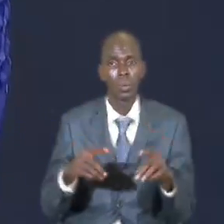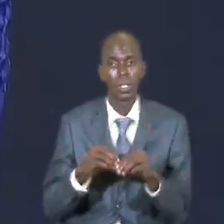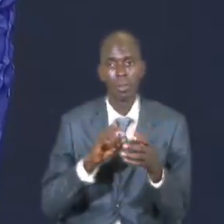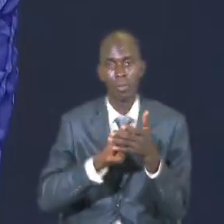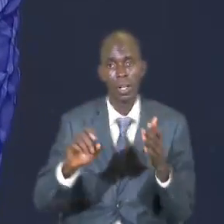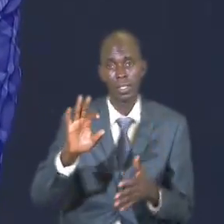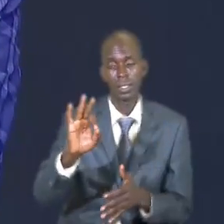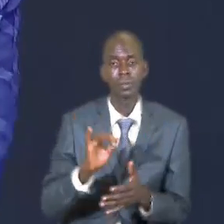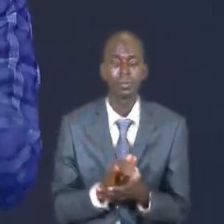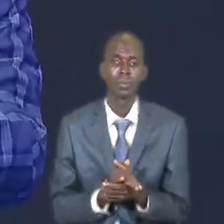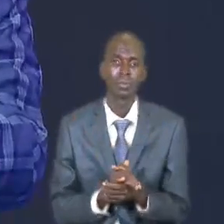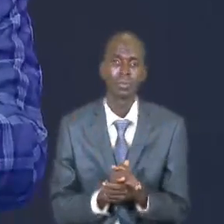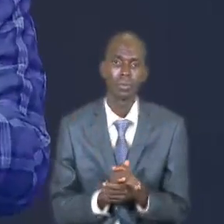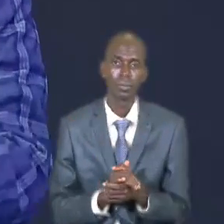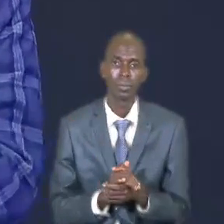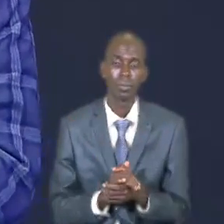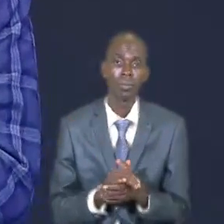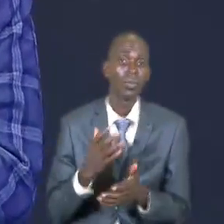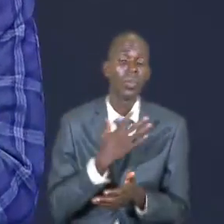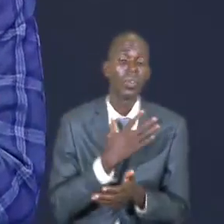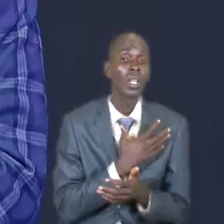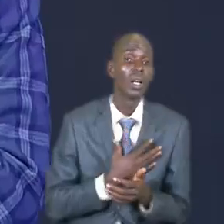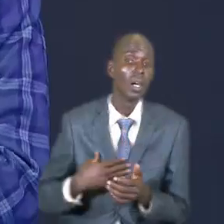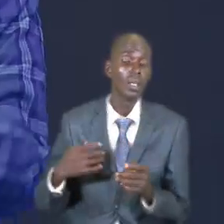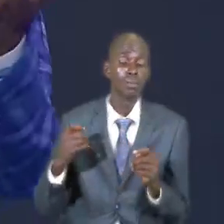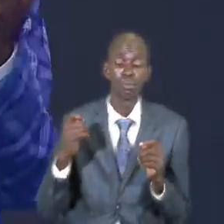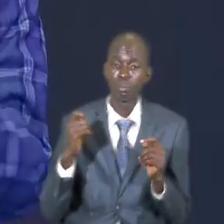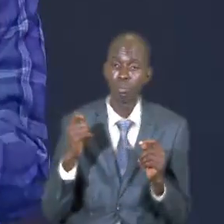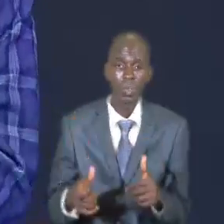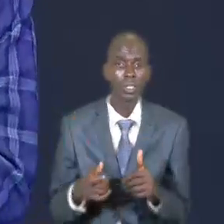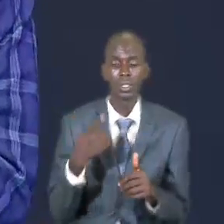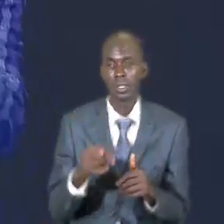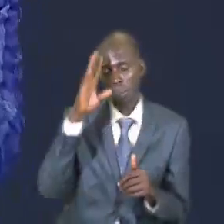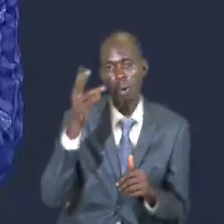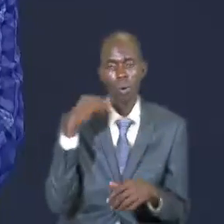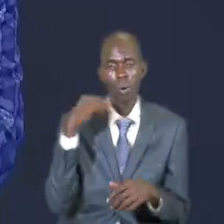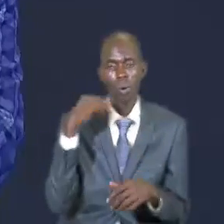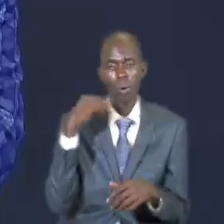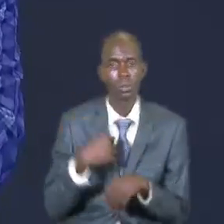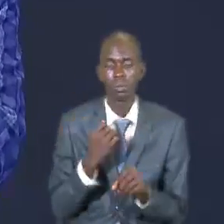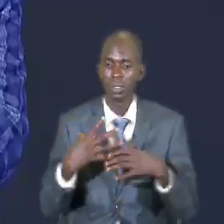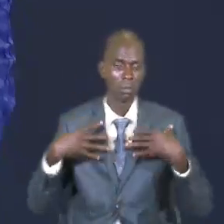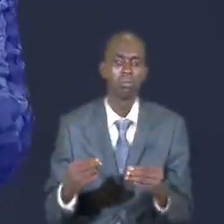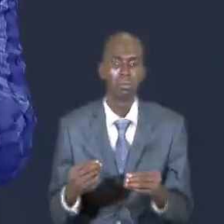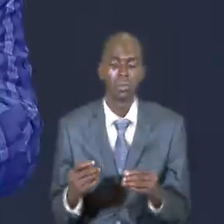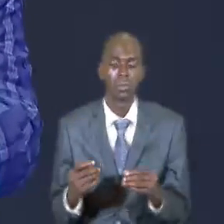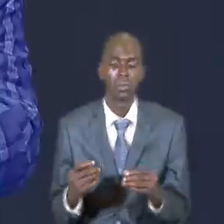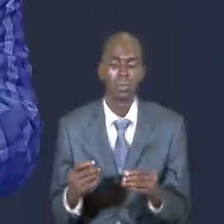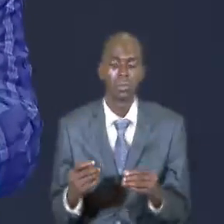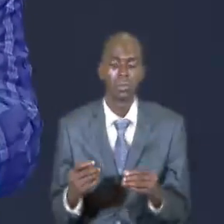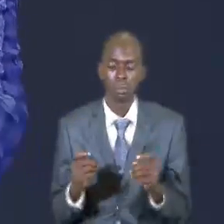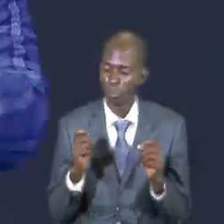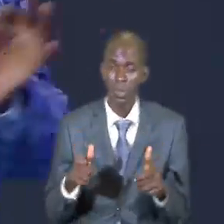and immediately the man was made whole. Immediately, that interruption